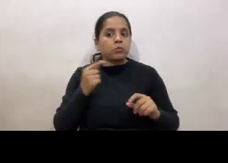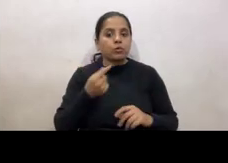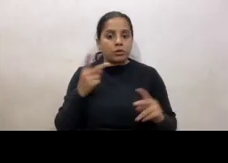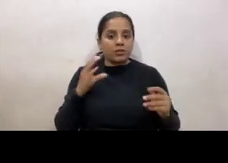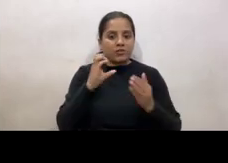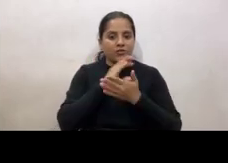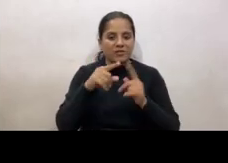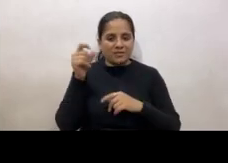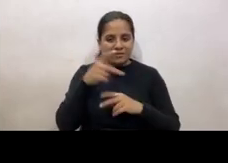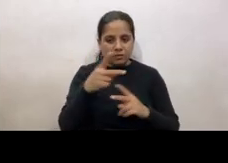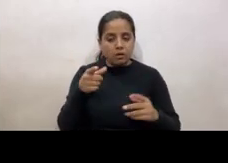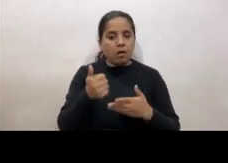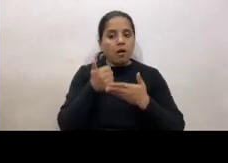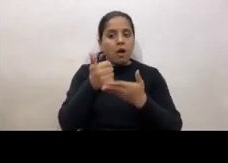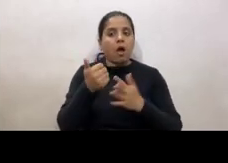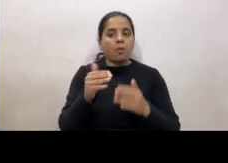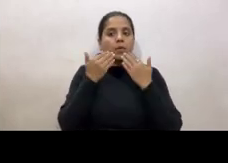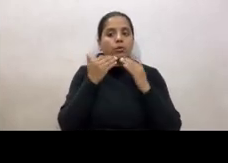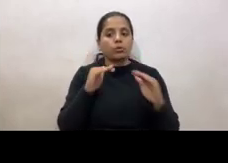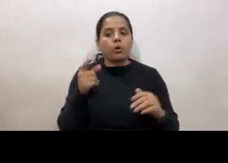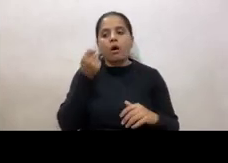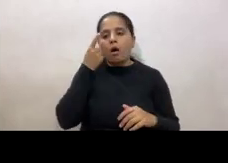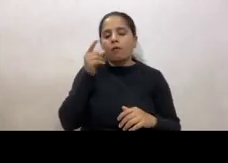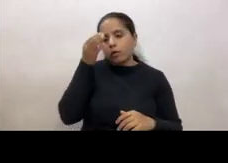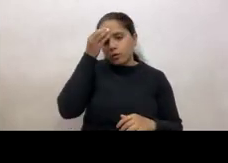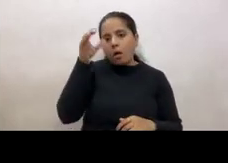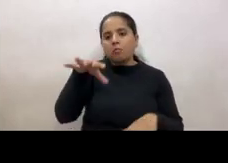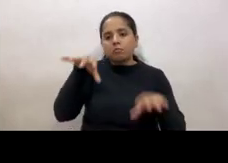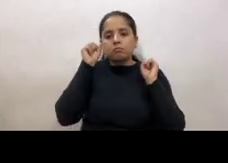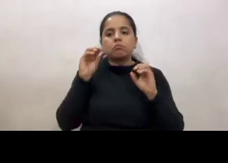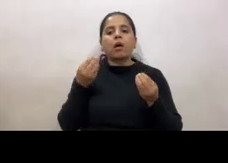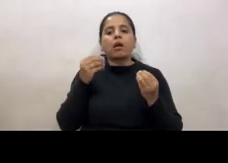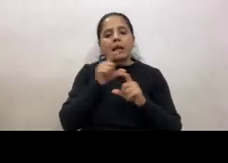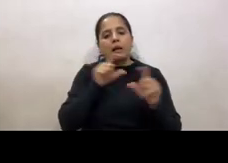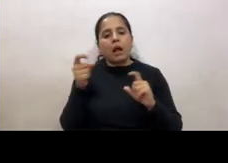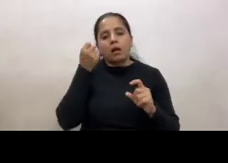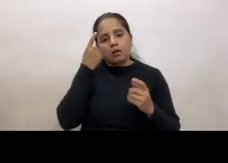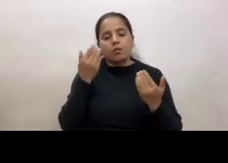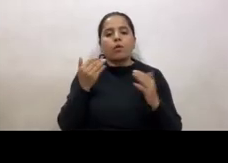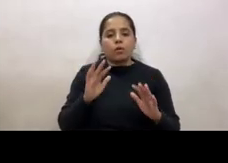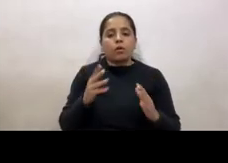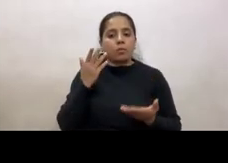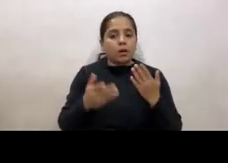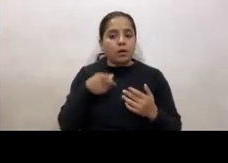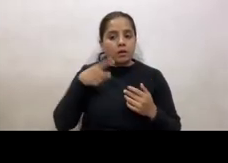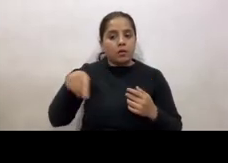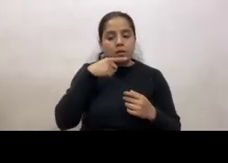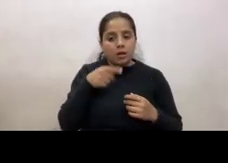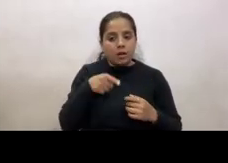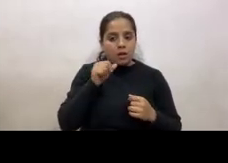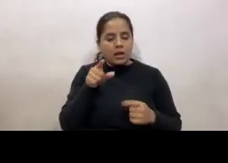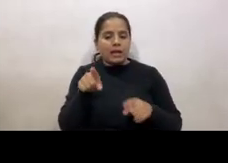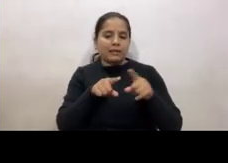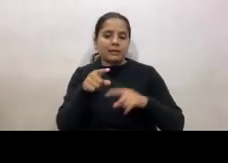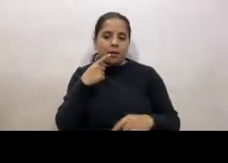box, it helps students to understand the concepts better and clarify them, as it reduces the cognitive load. All right,